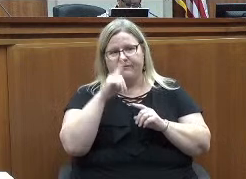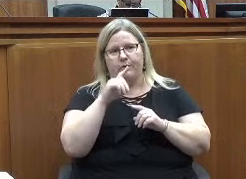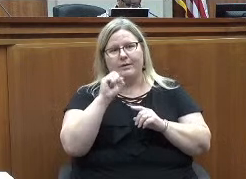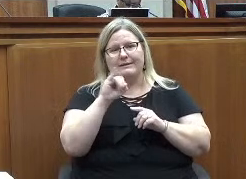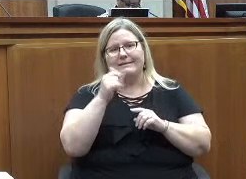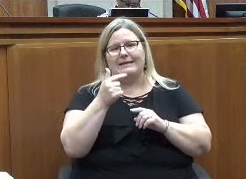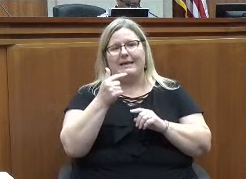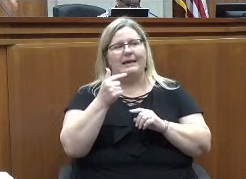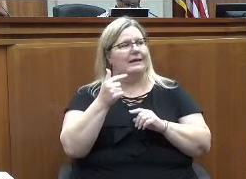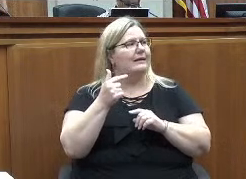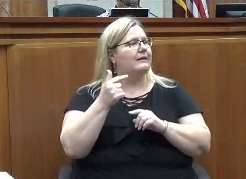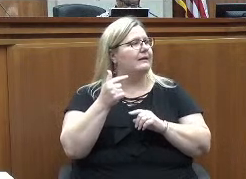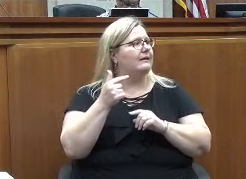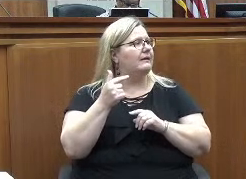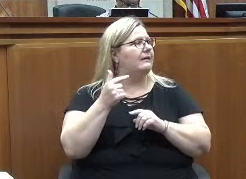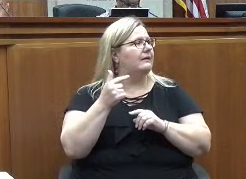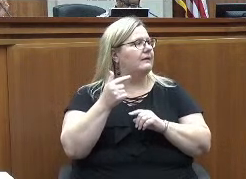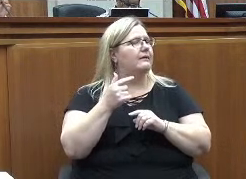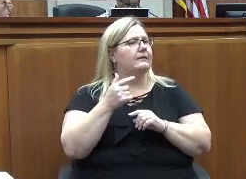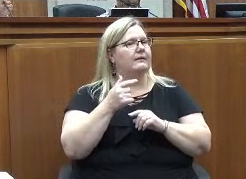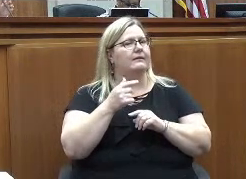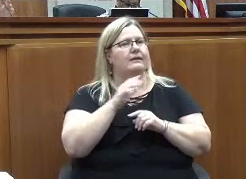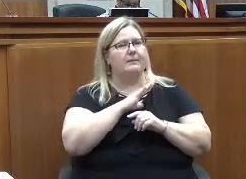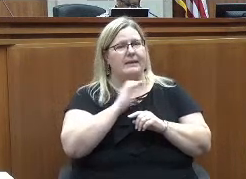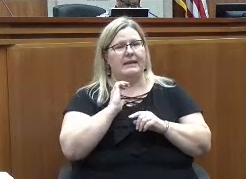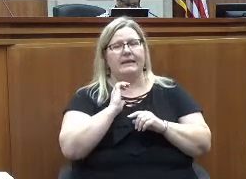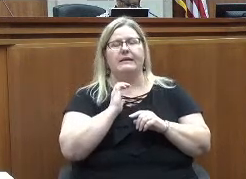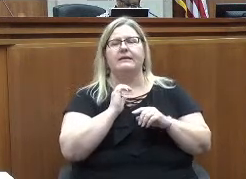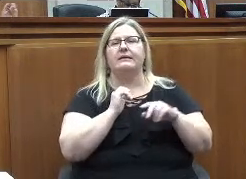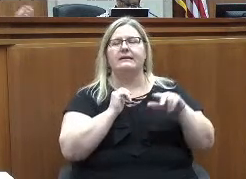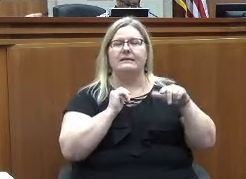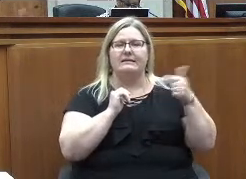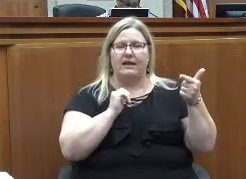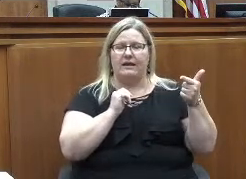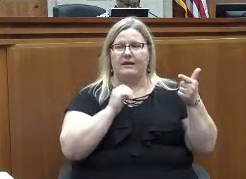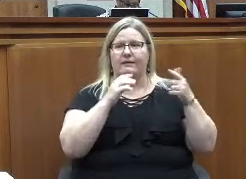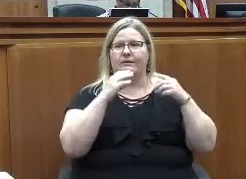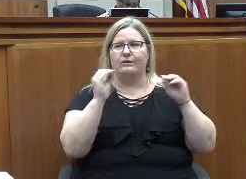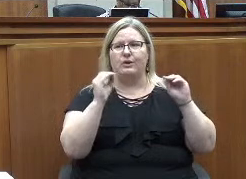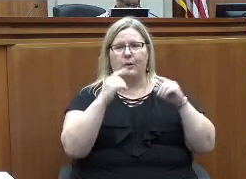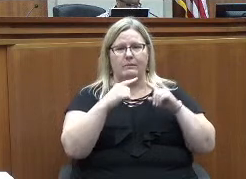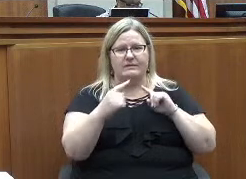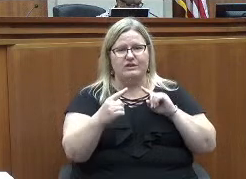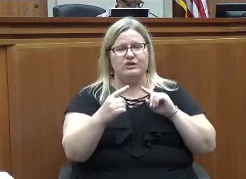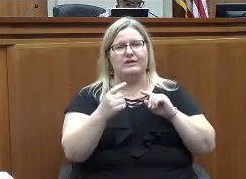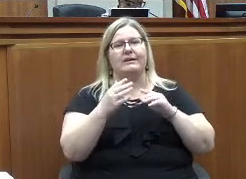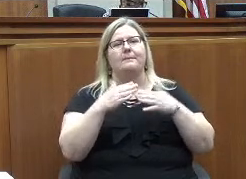Okay. Ms. Holloway seconded. There was no opposition. Motion passed.